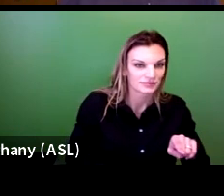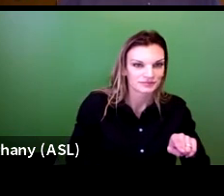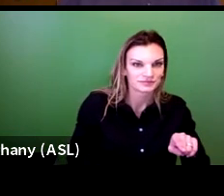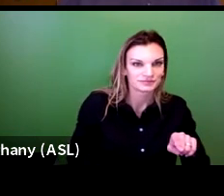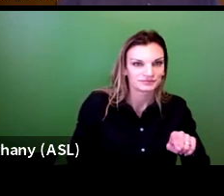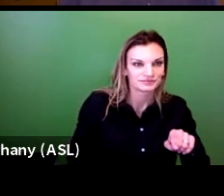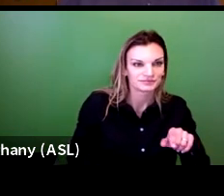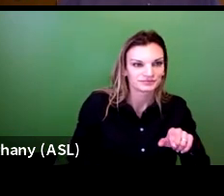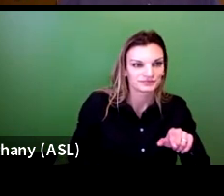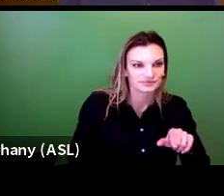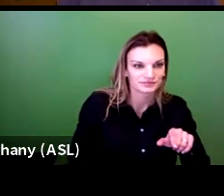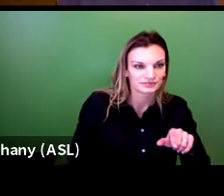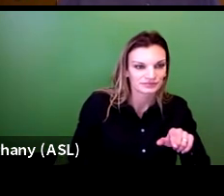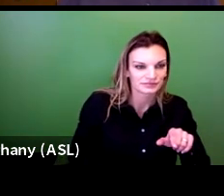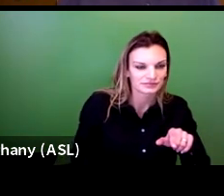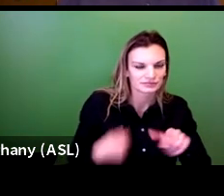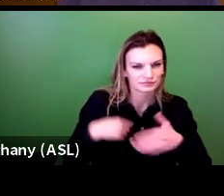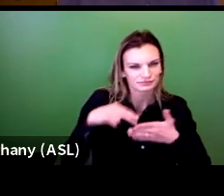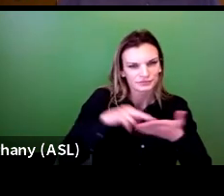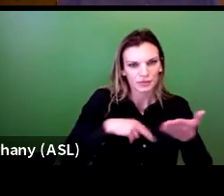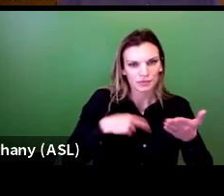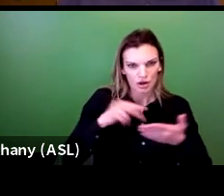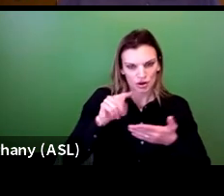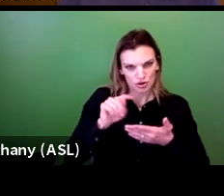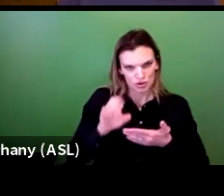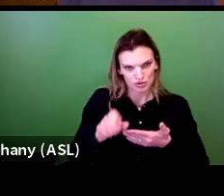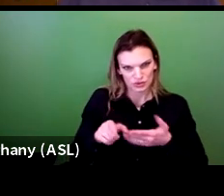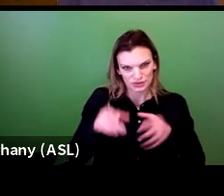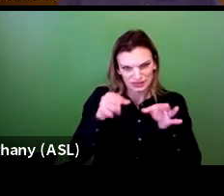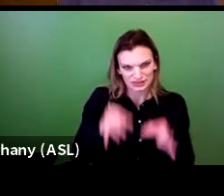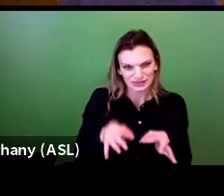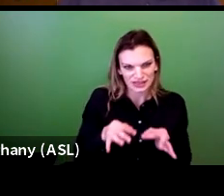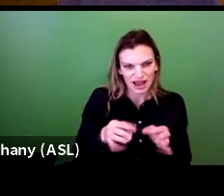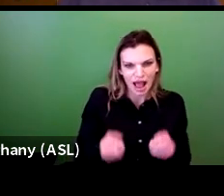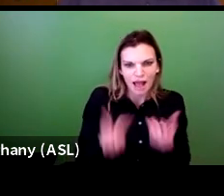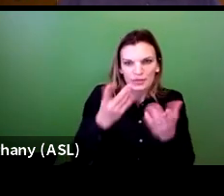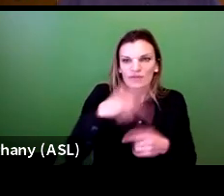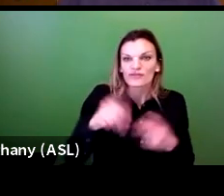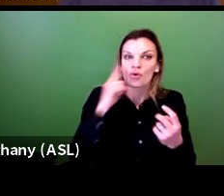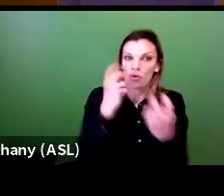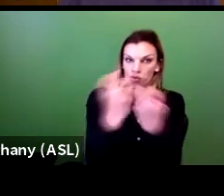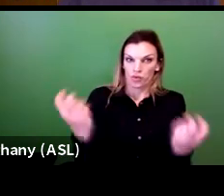So I was trying to look through my notes, but how many did we decide is a quorum of our group?